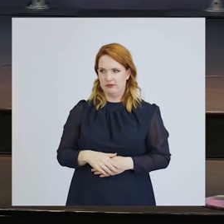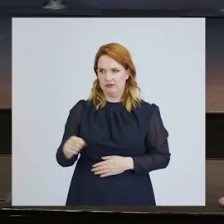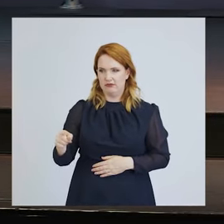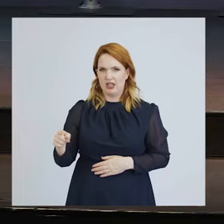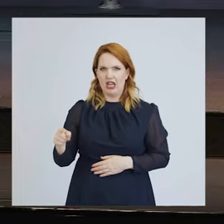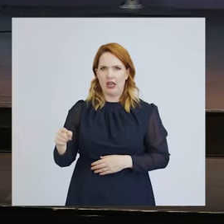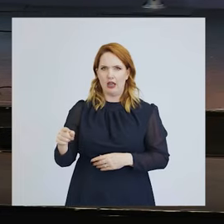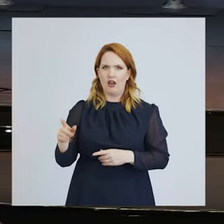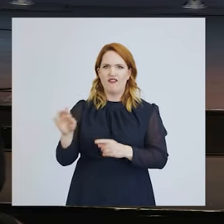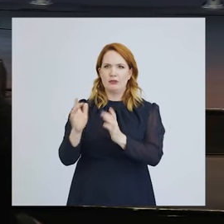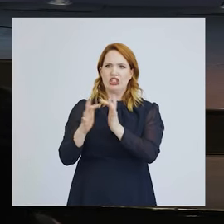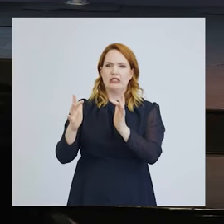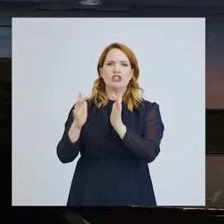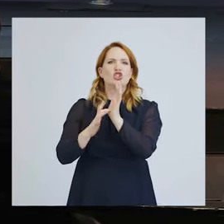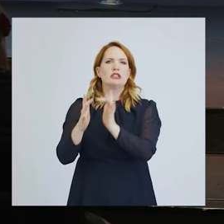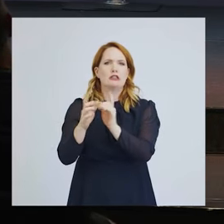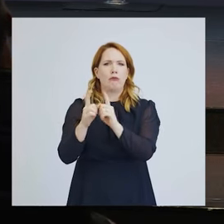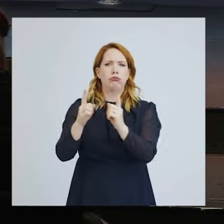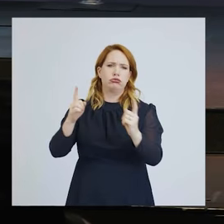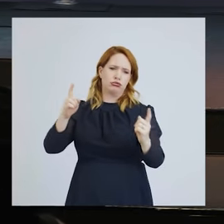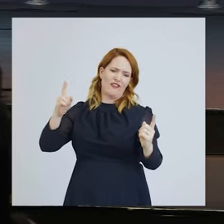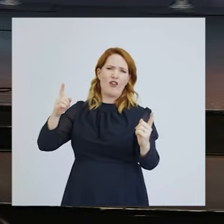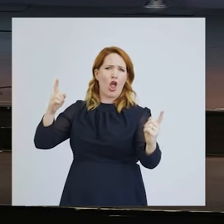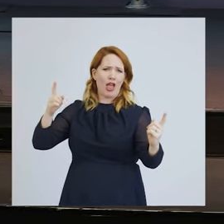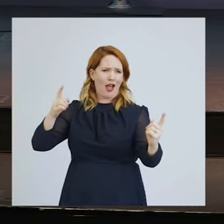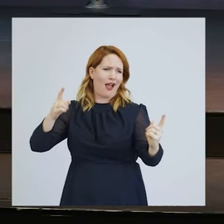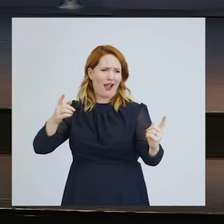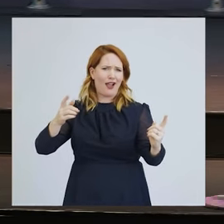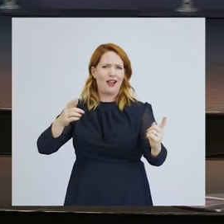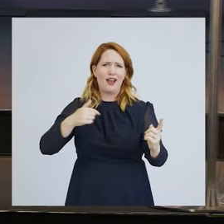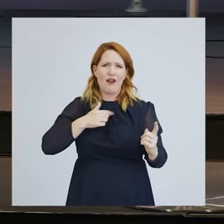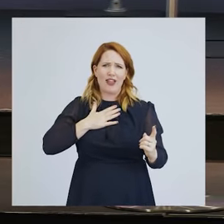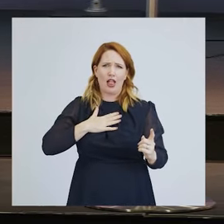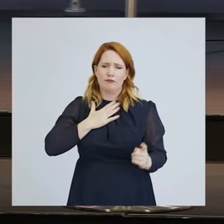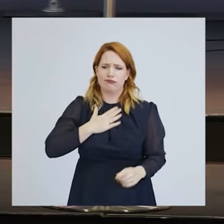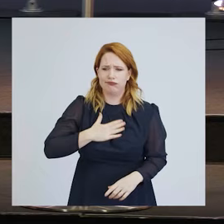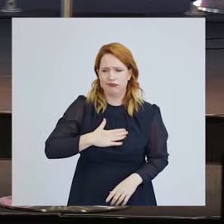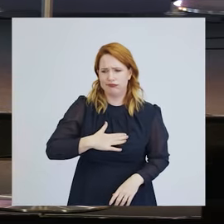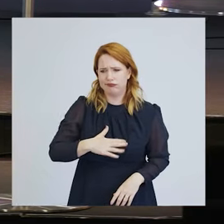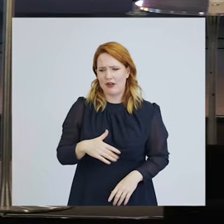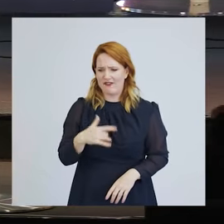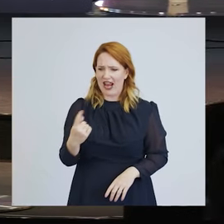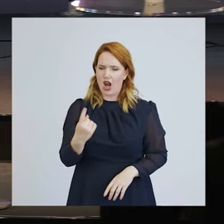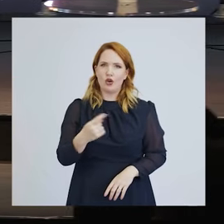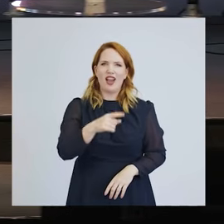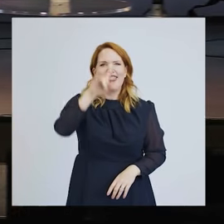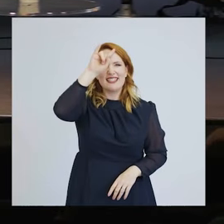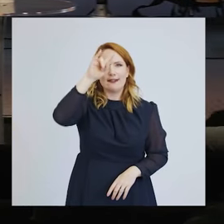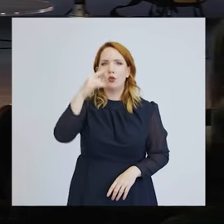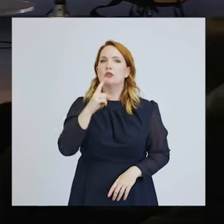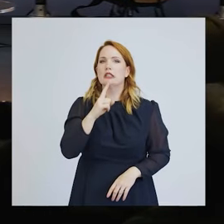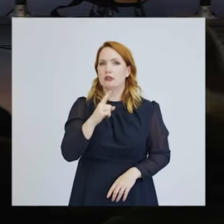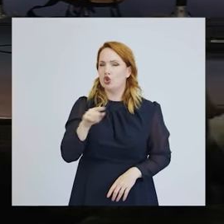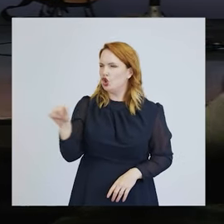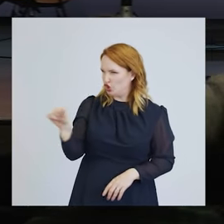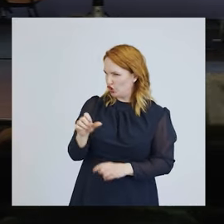"Maybe." He doesn't come. He ends up going further from Jesus. And I get so discouraged and I